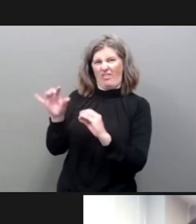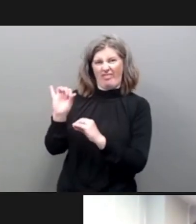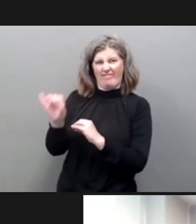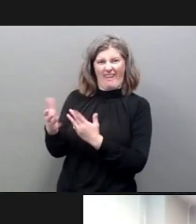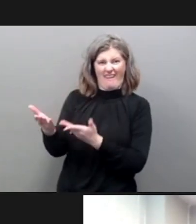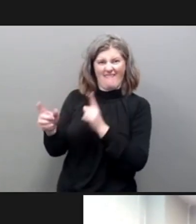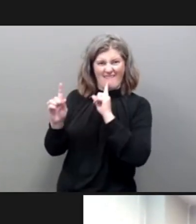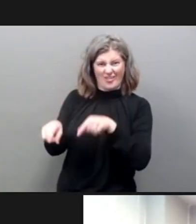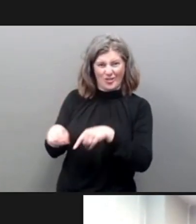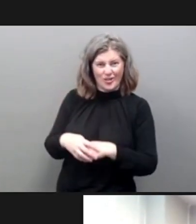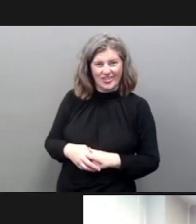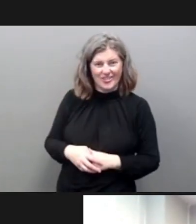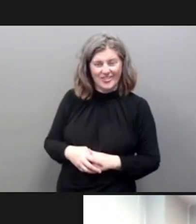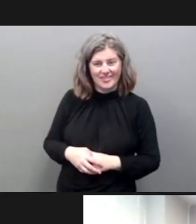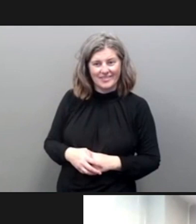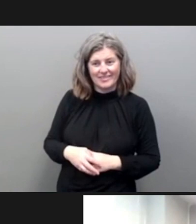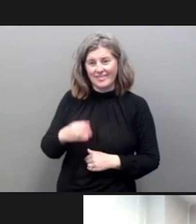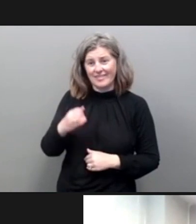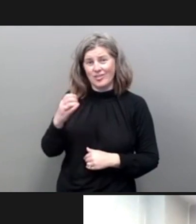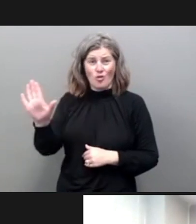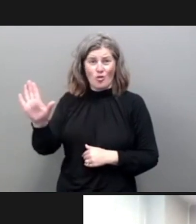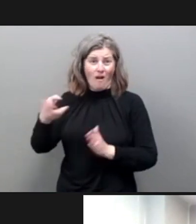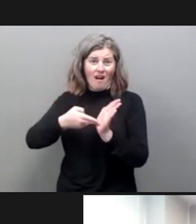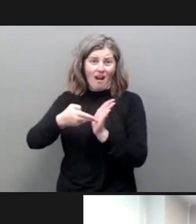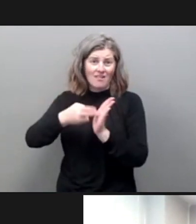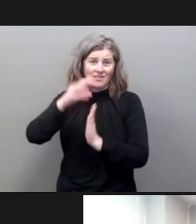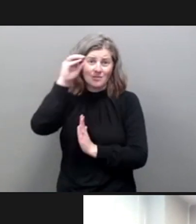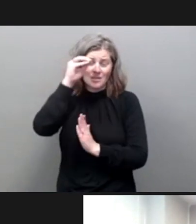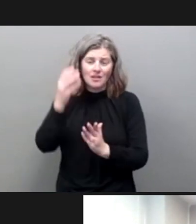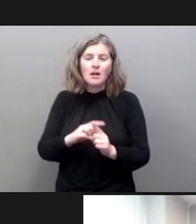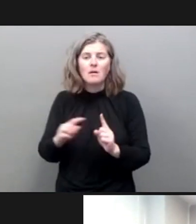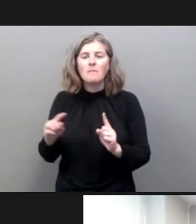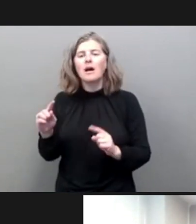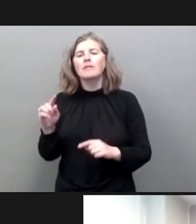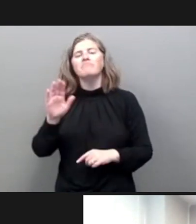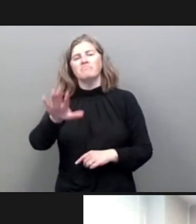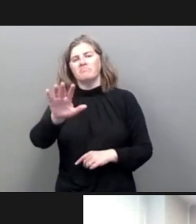to answer this question with your honest opinion. But Tommy, I think,